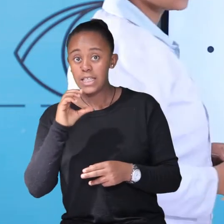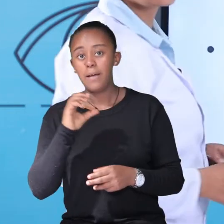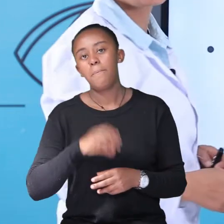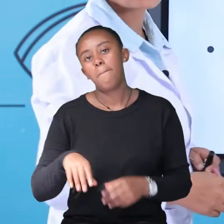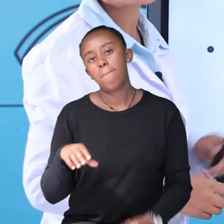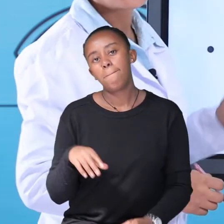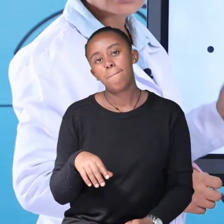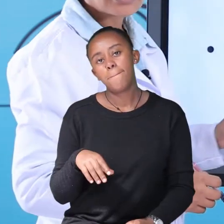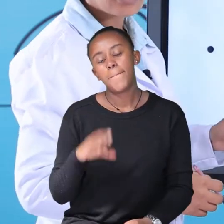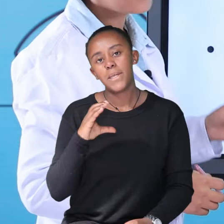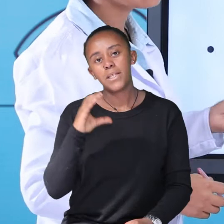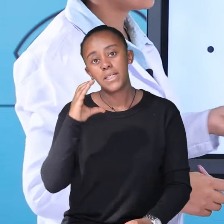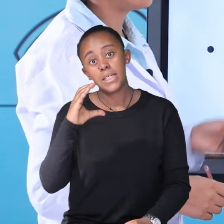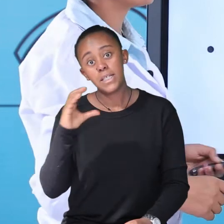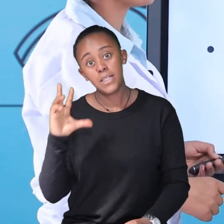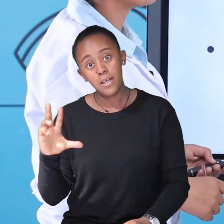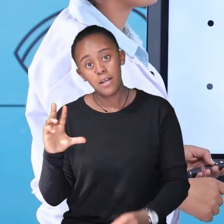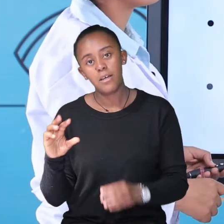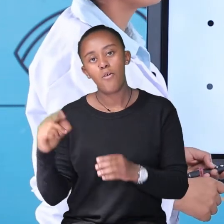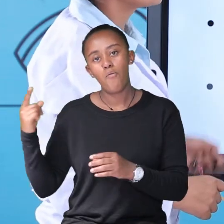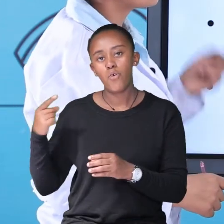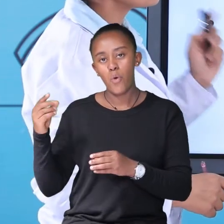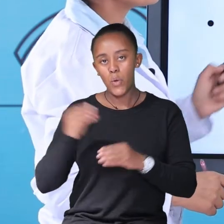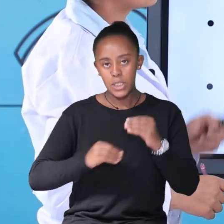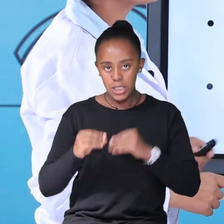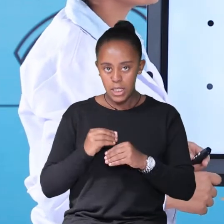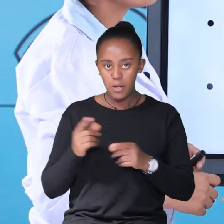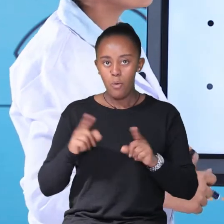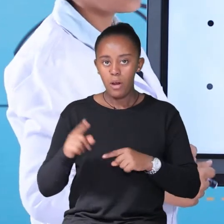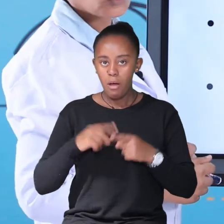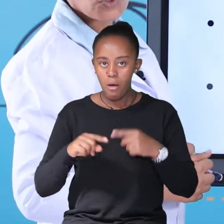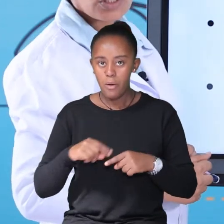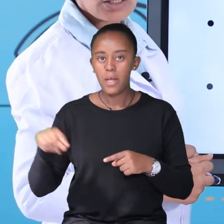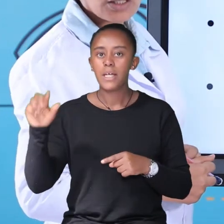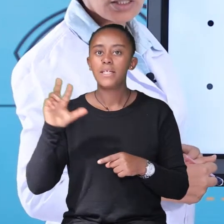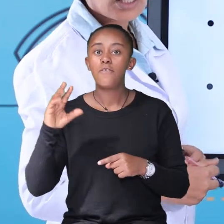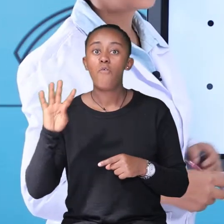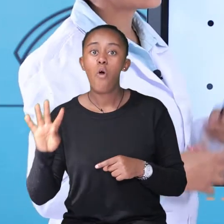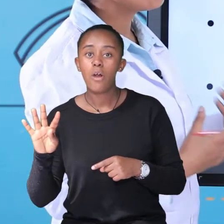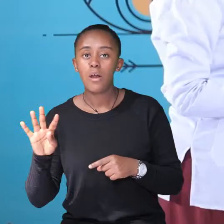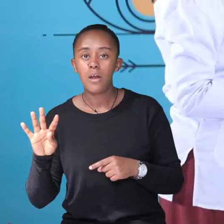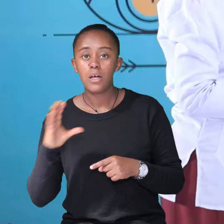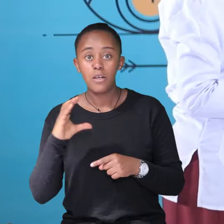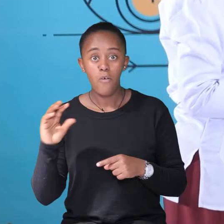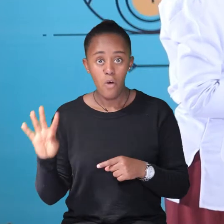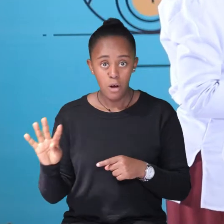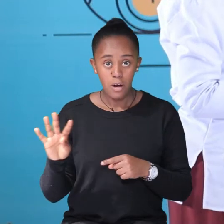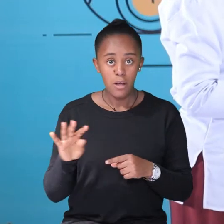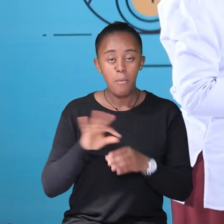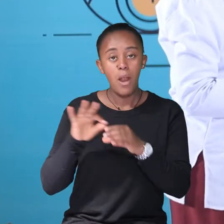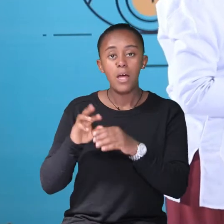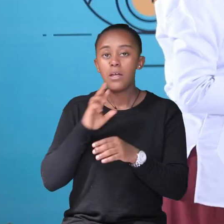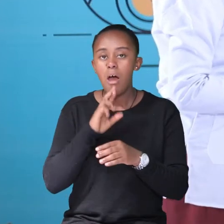is also known as C3 photosynthesis. When we come to C4 photosynthesis, the plants